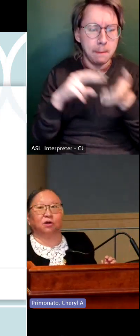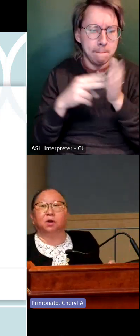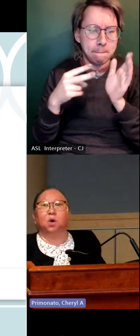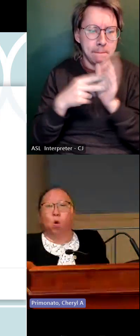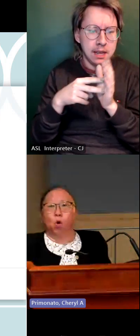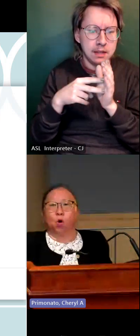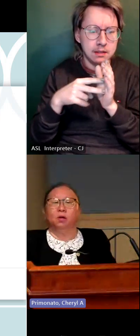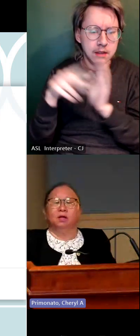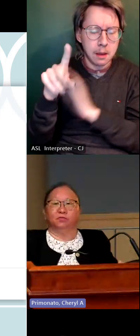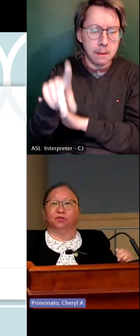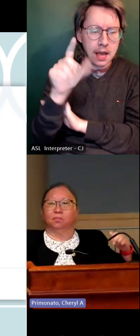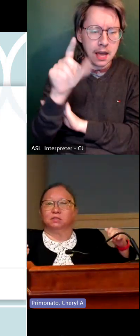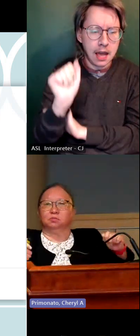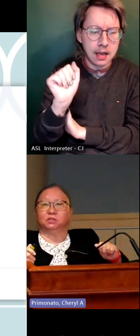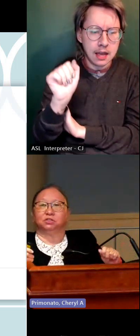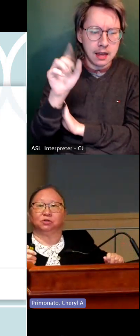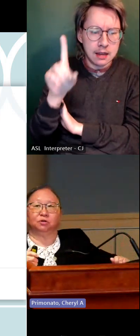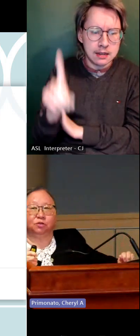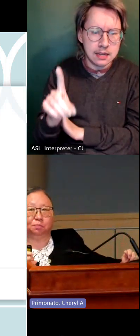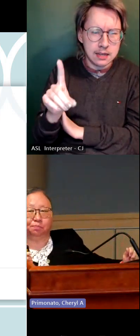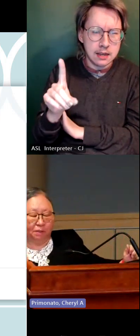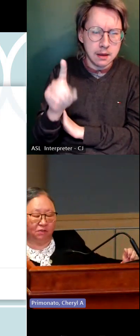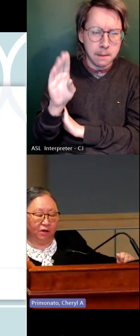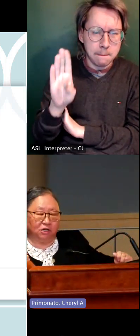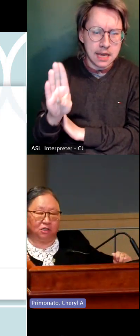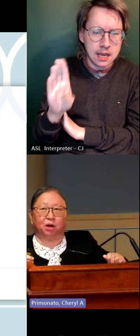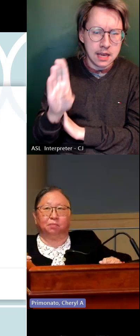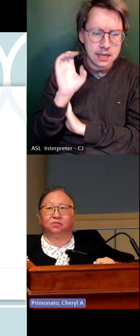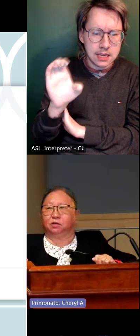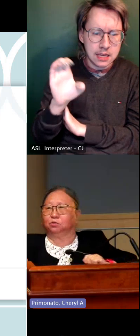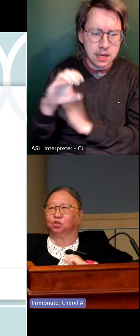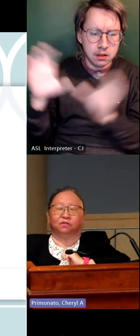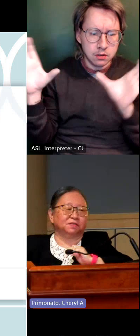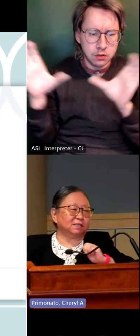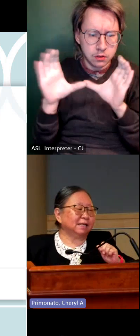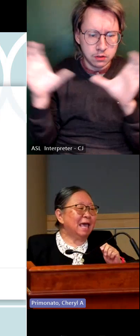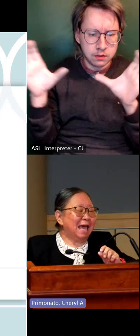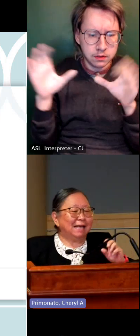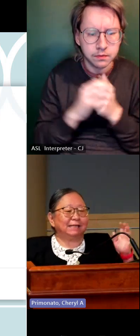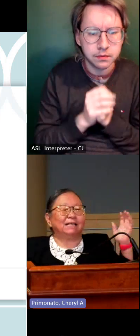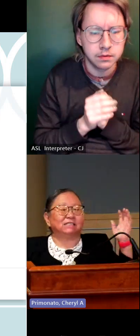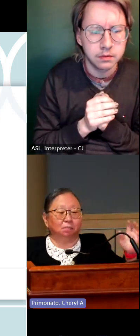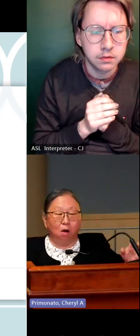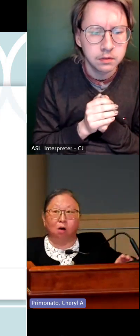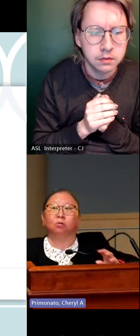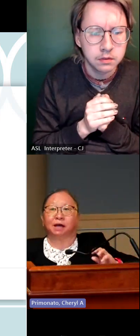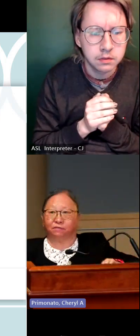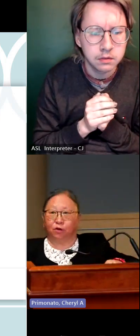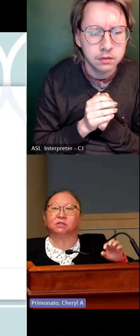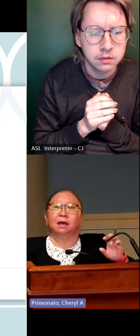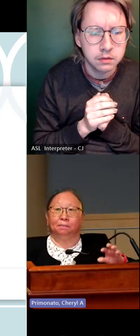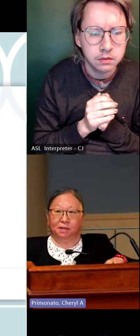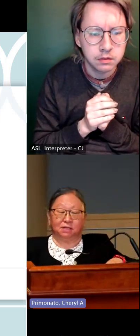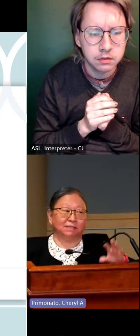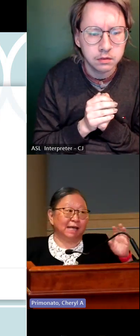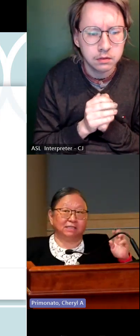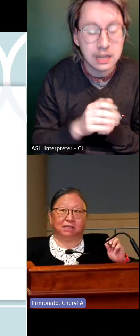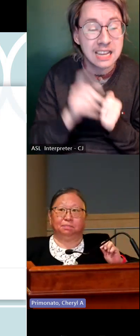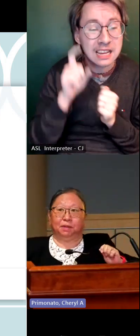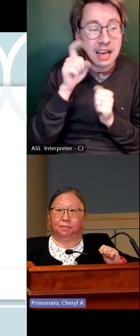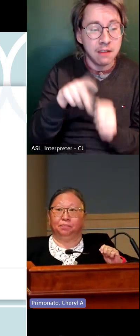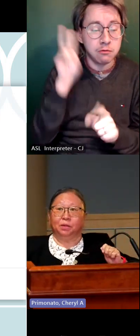DBE cert, or the firm must be registered with Pennsylvania Department of General Services as a small diverse